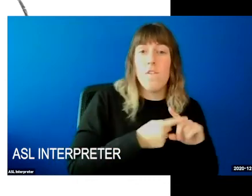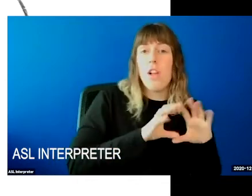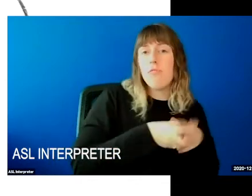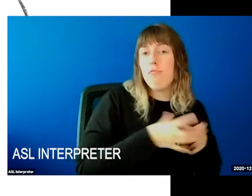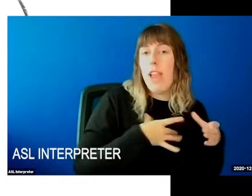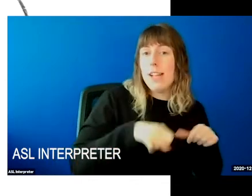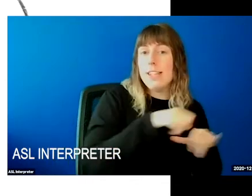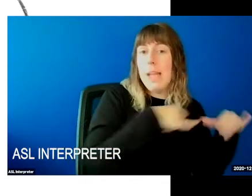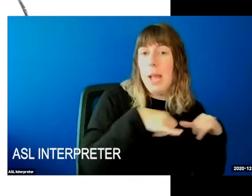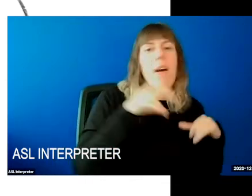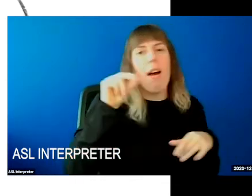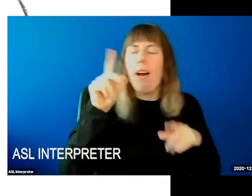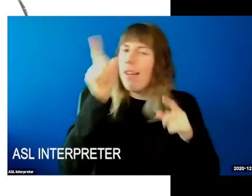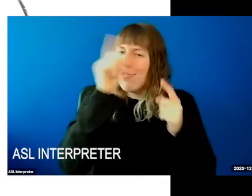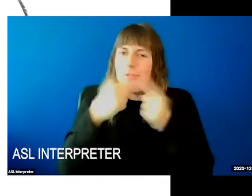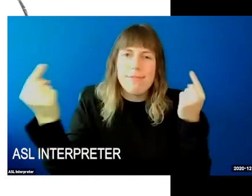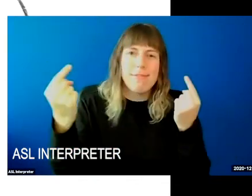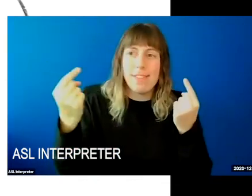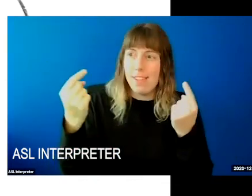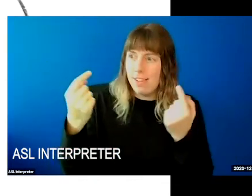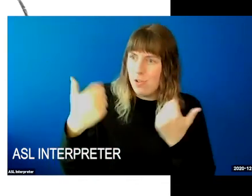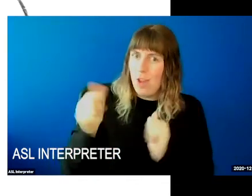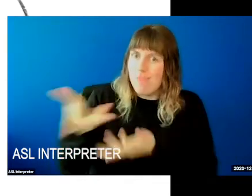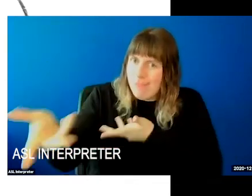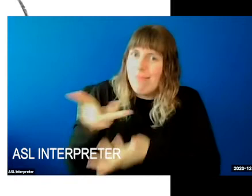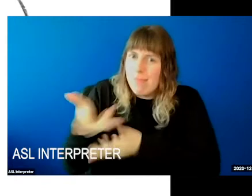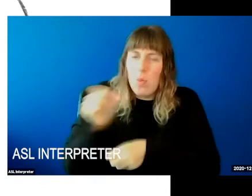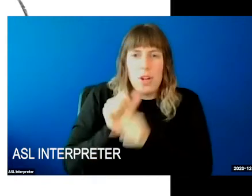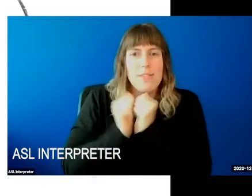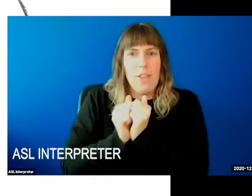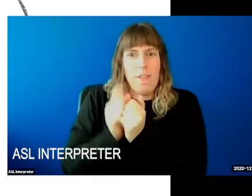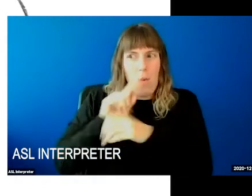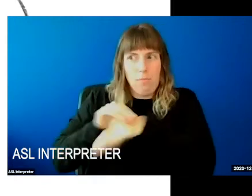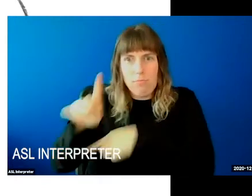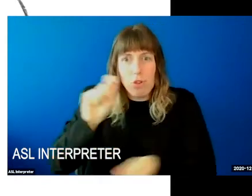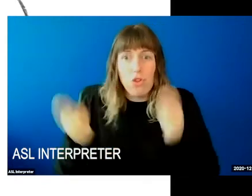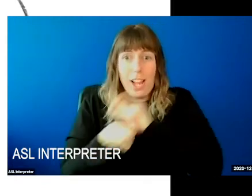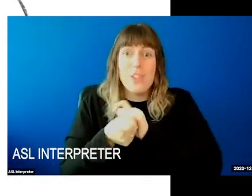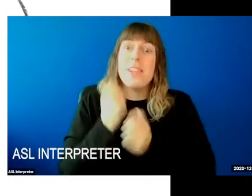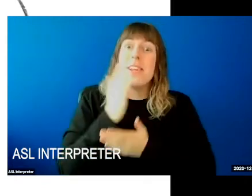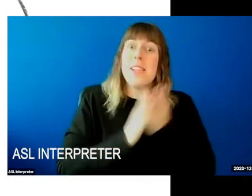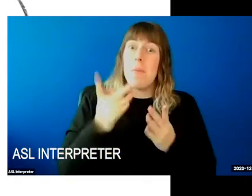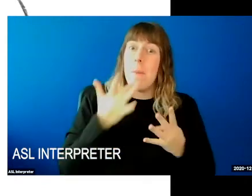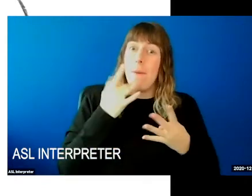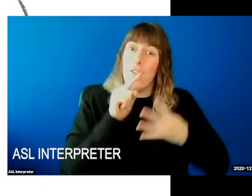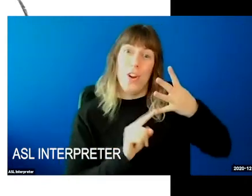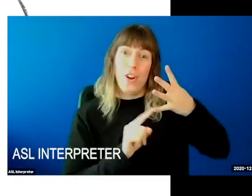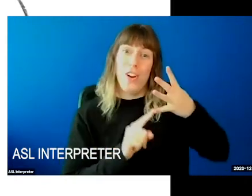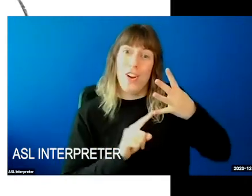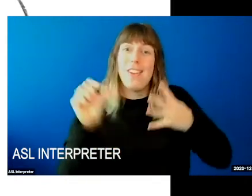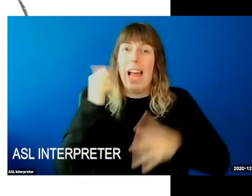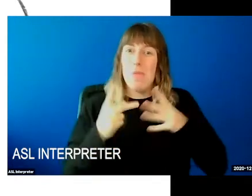colleagues, but strangers and opponents, to try to change the way things are. And for some people, it's their favorite option. For some people, it's the